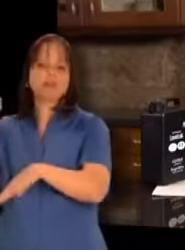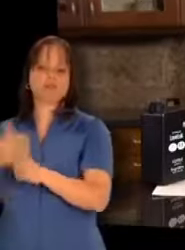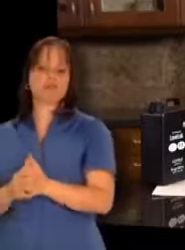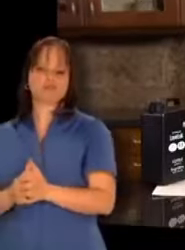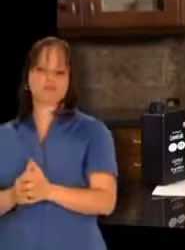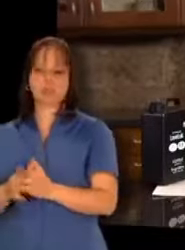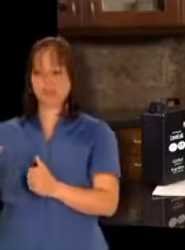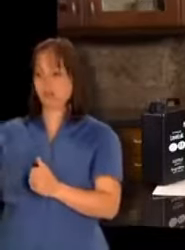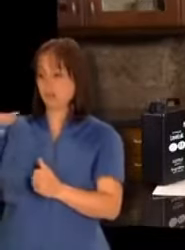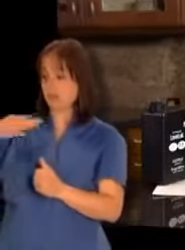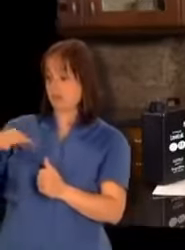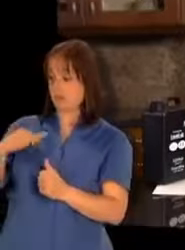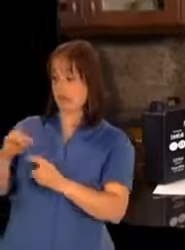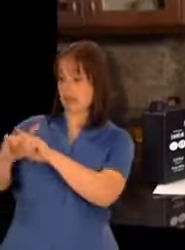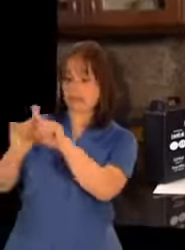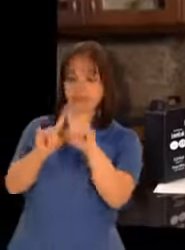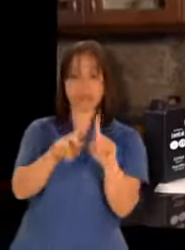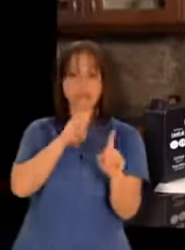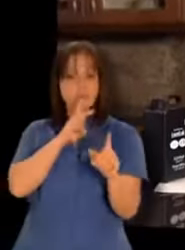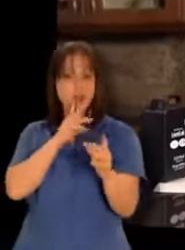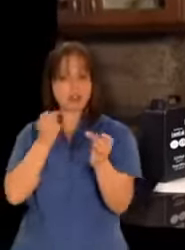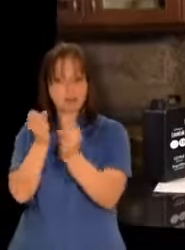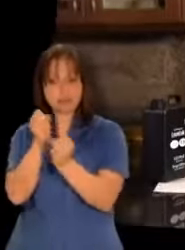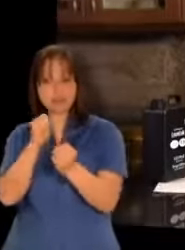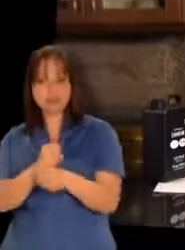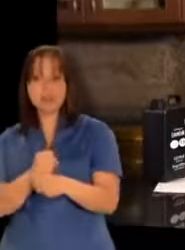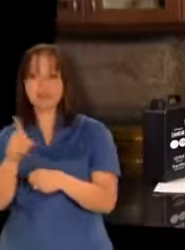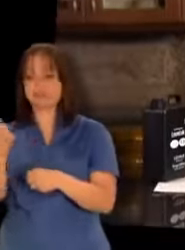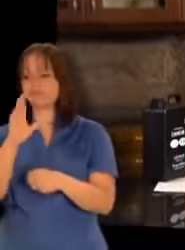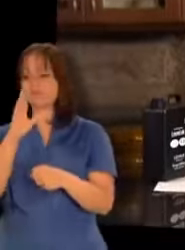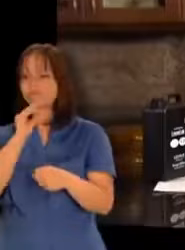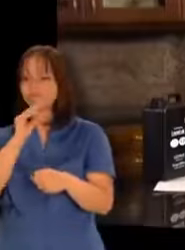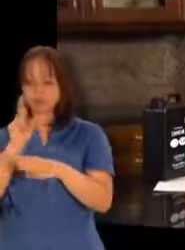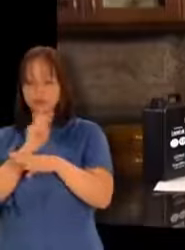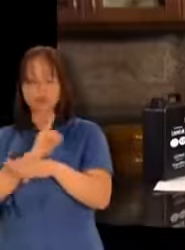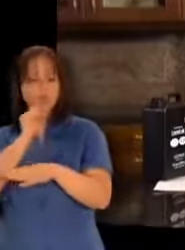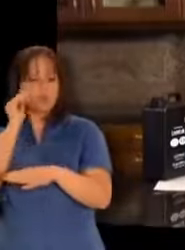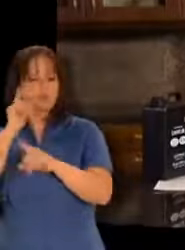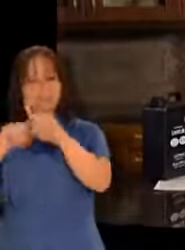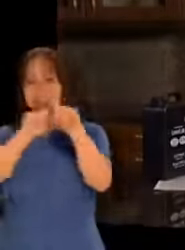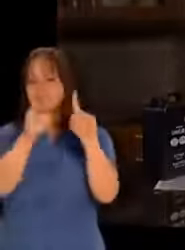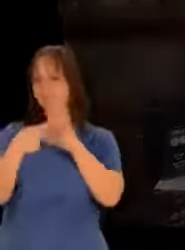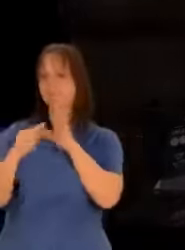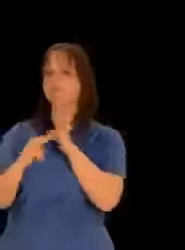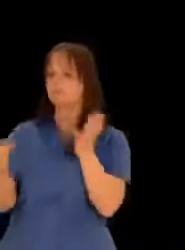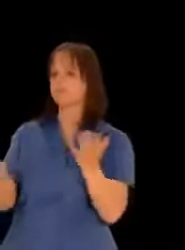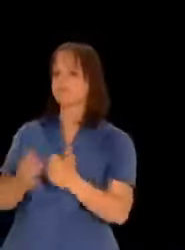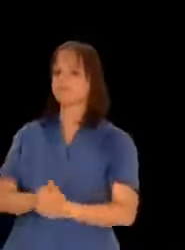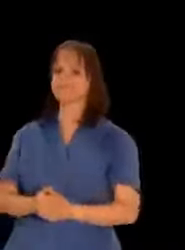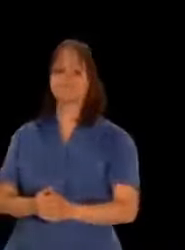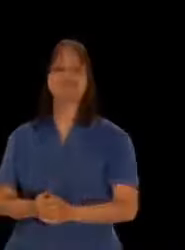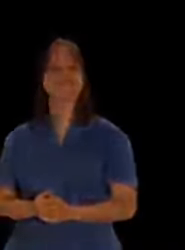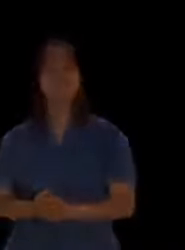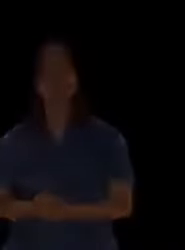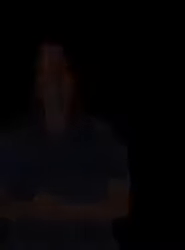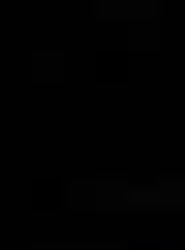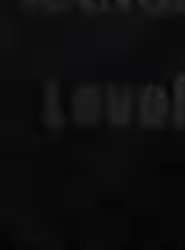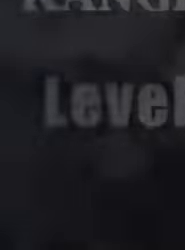of this technology and the different waters that we can make that you can use in your home for different purposes.